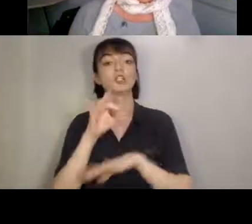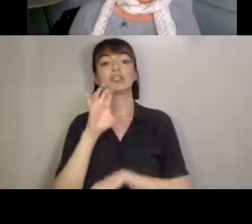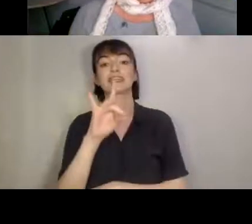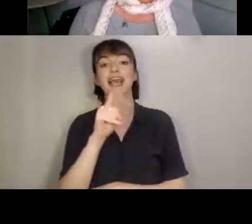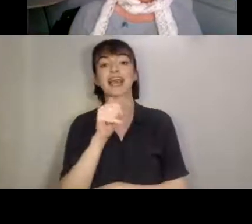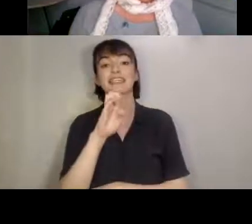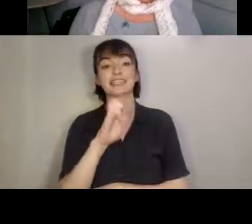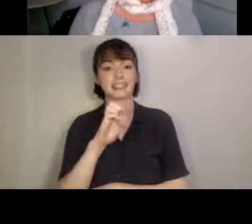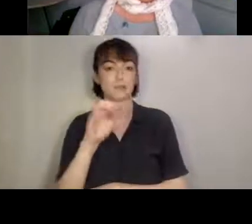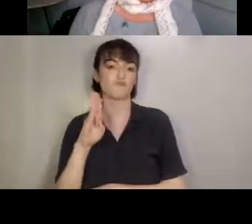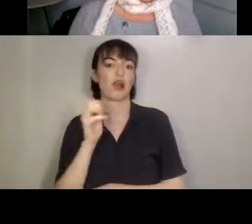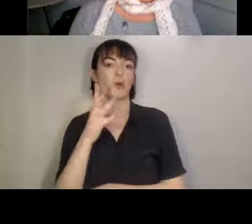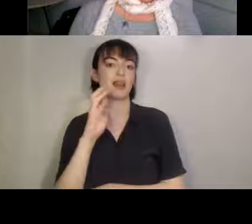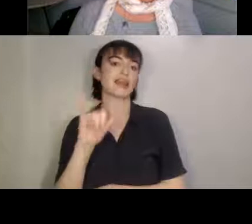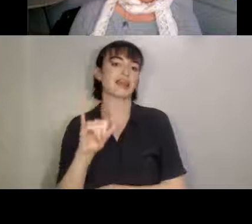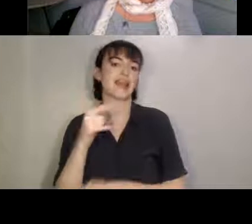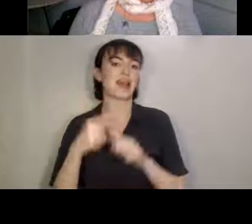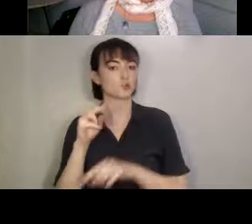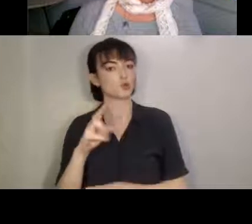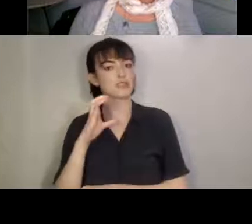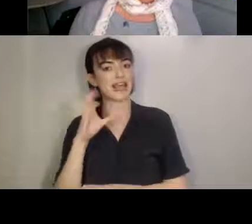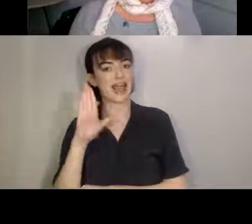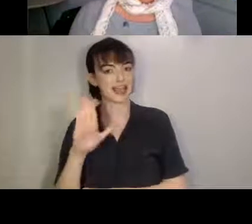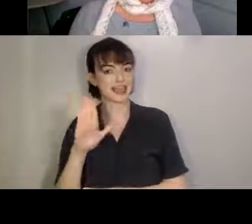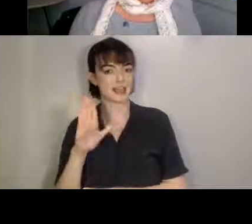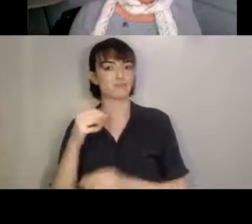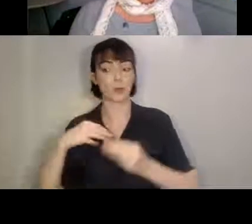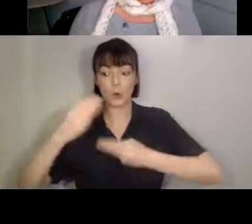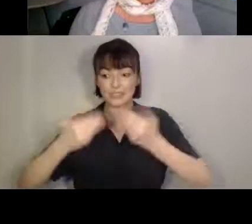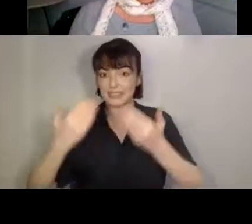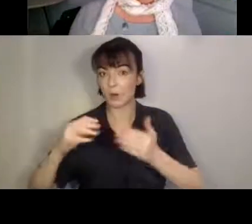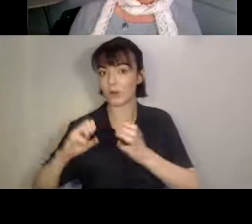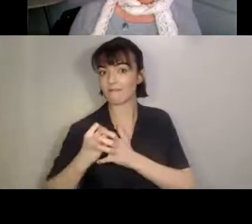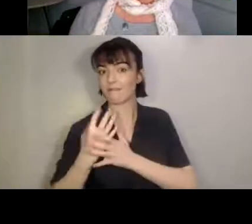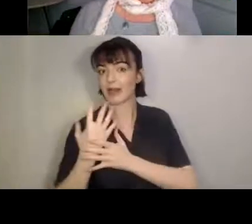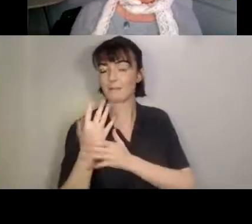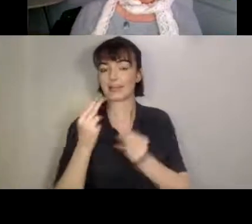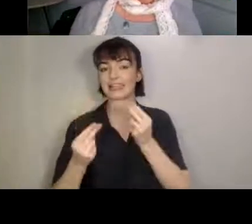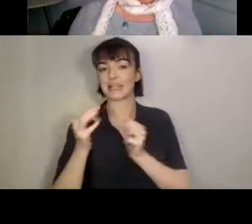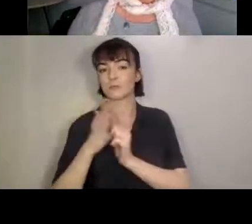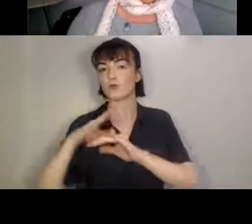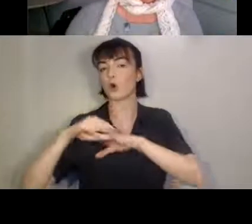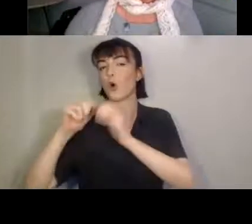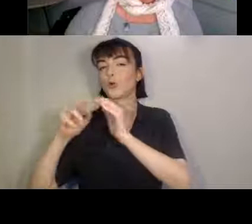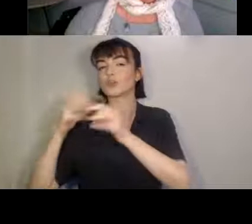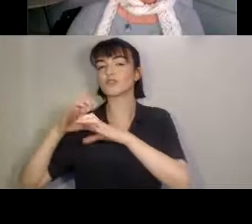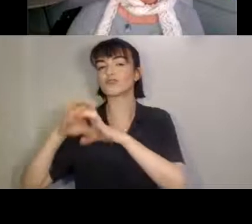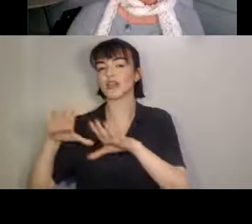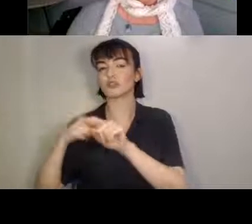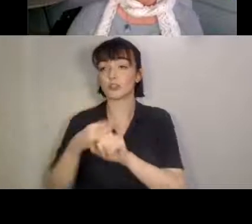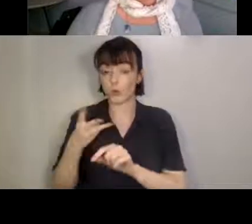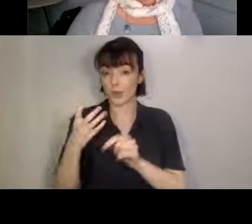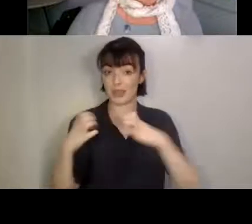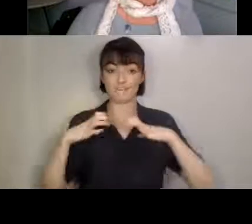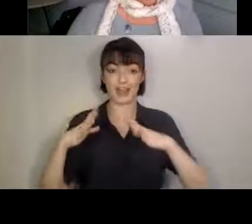UCL, at DCAL, is in the process of developing an assessment for older children. So that's going to be coming out in the next